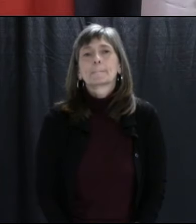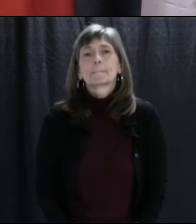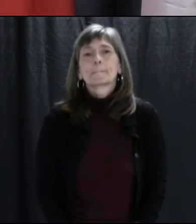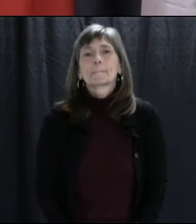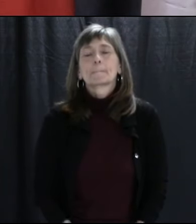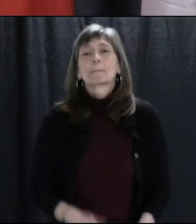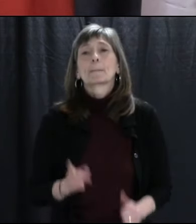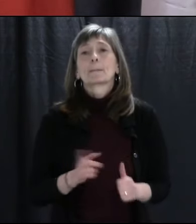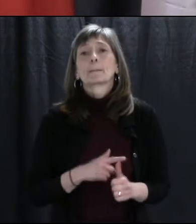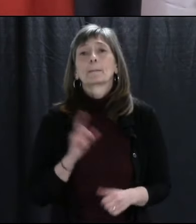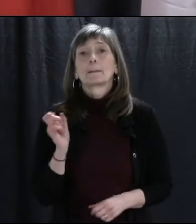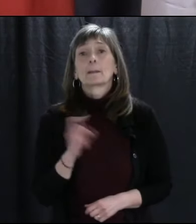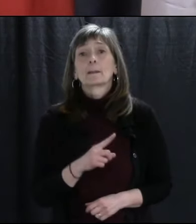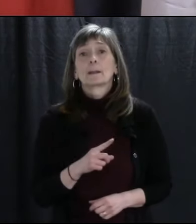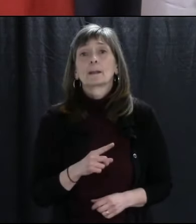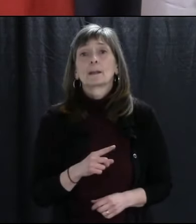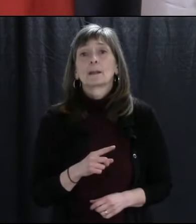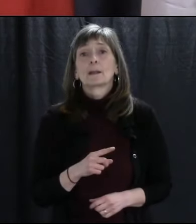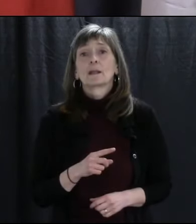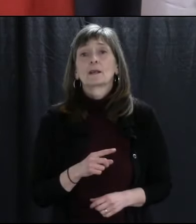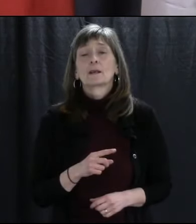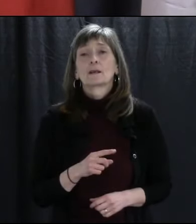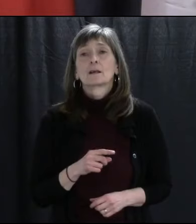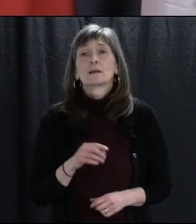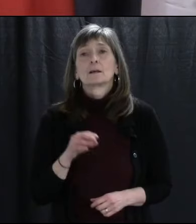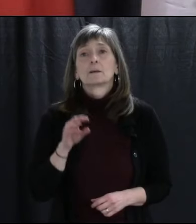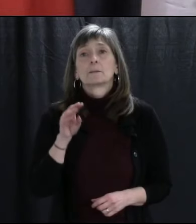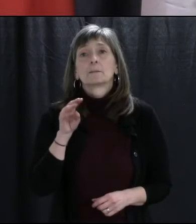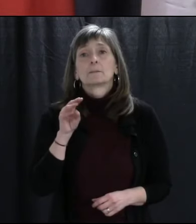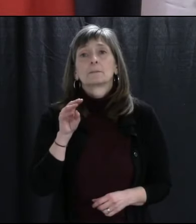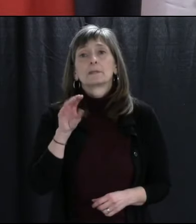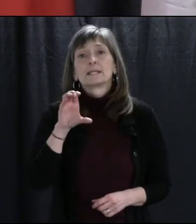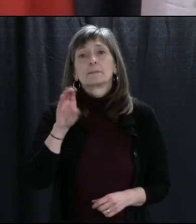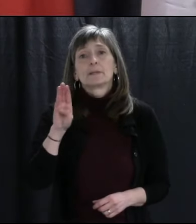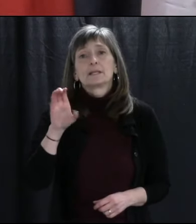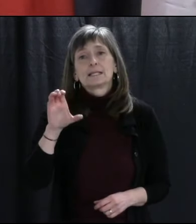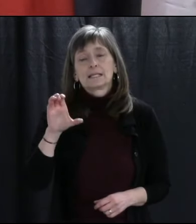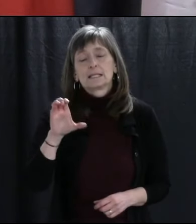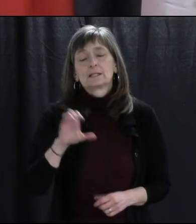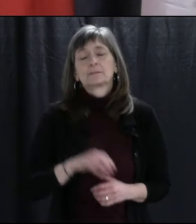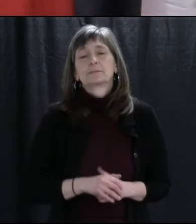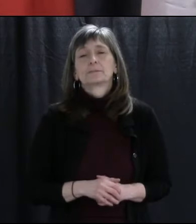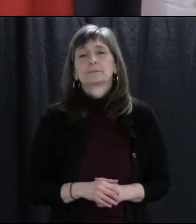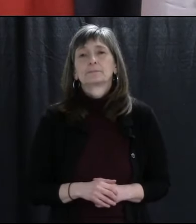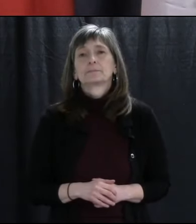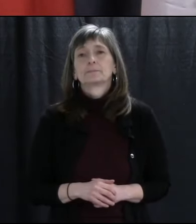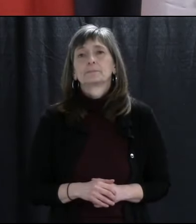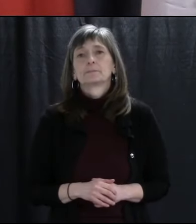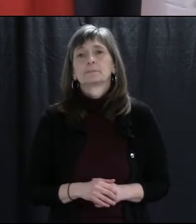The first question is from Meg Roberts, CBC News. Please go ahead.